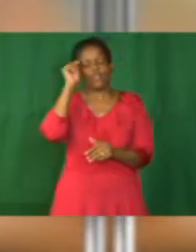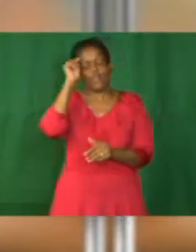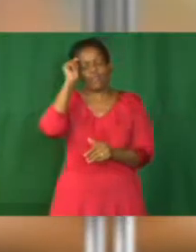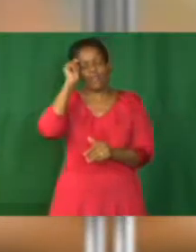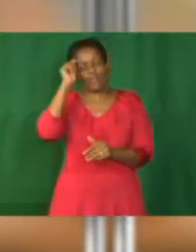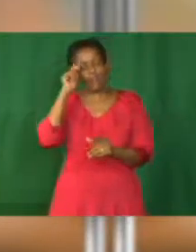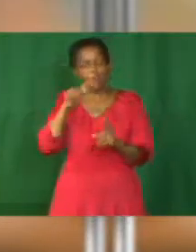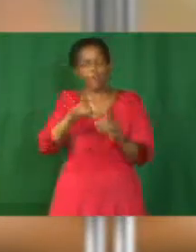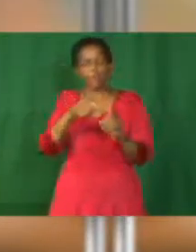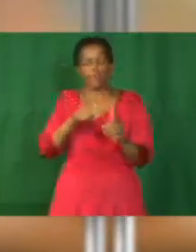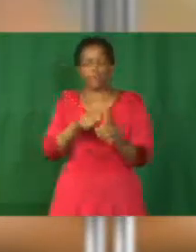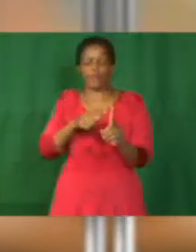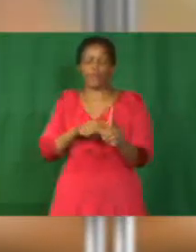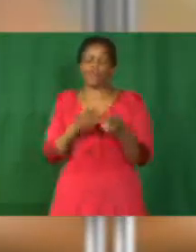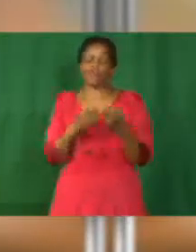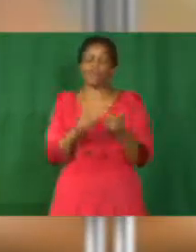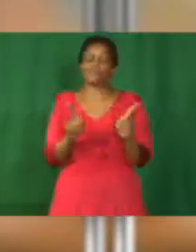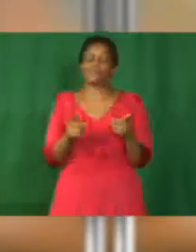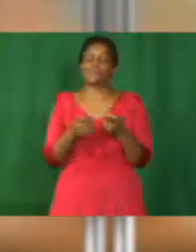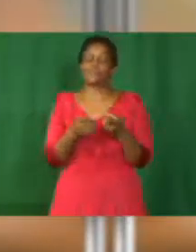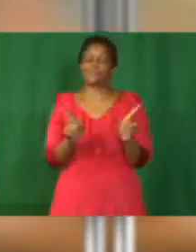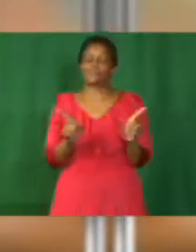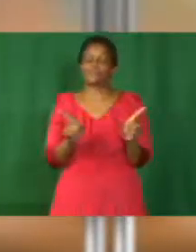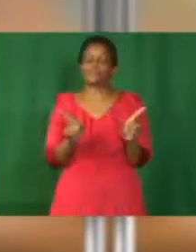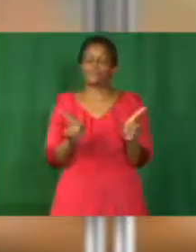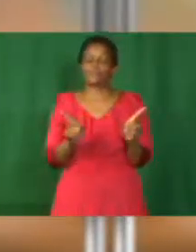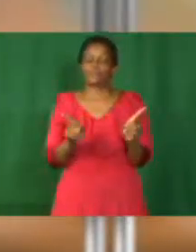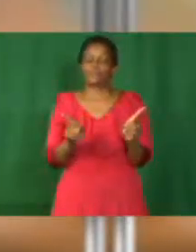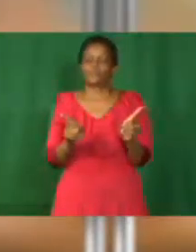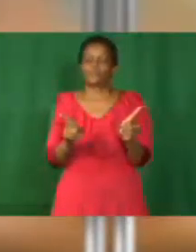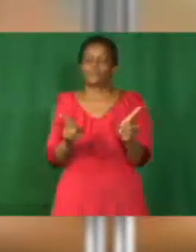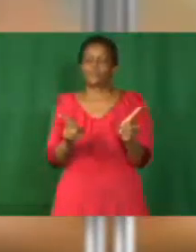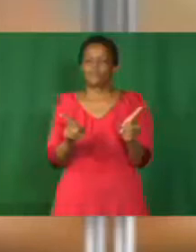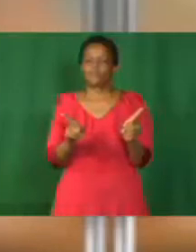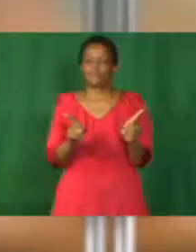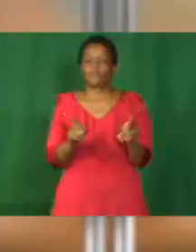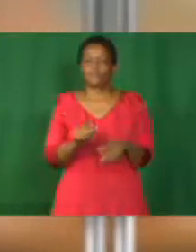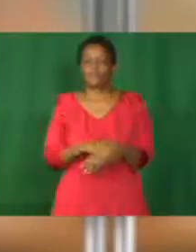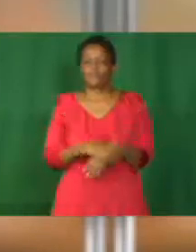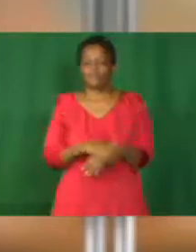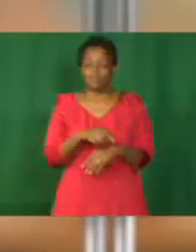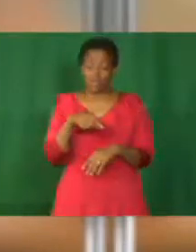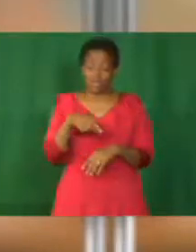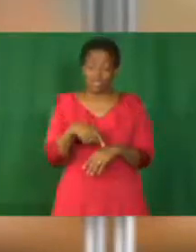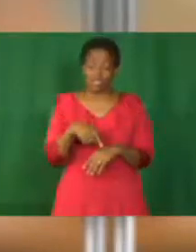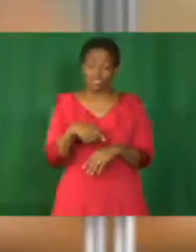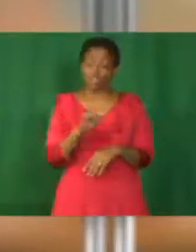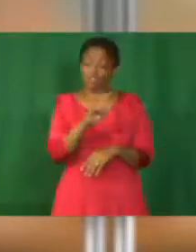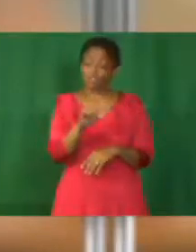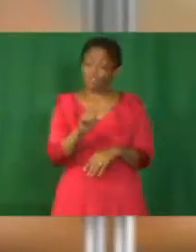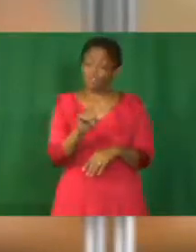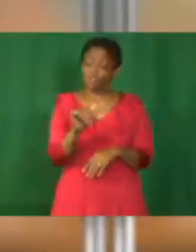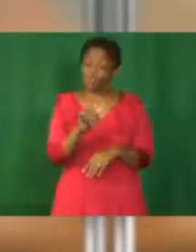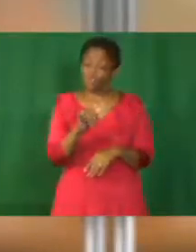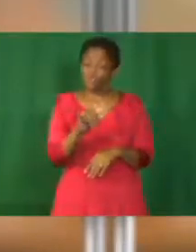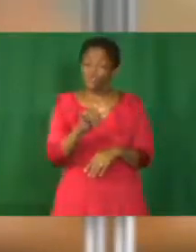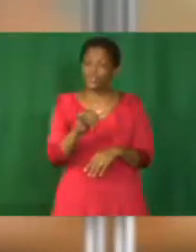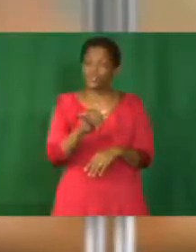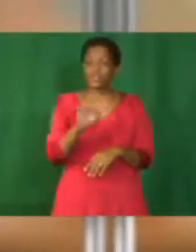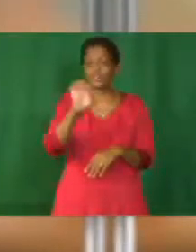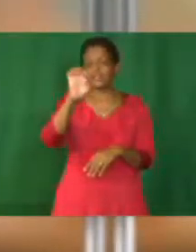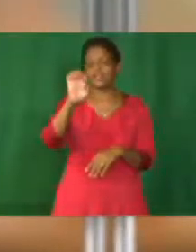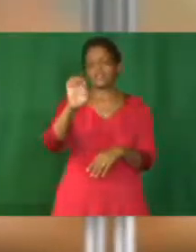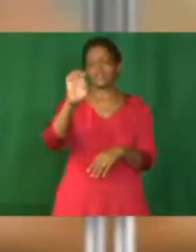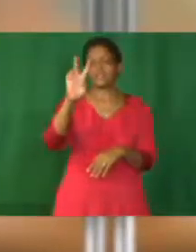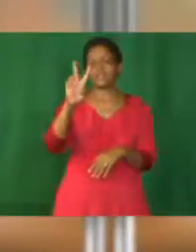views. So now, I am sure that you know that this is an evaluation question, which is 8